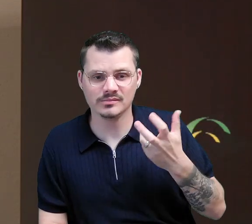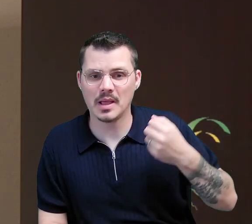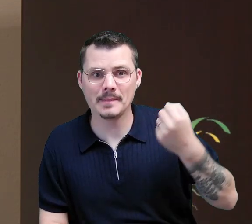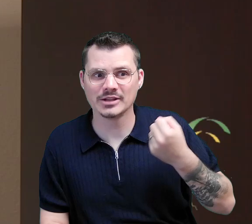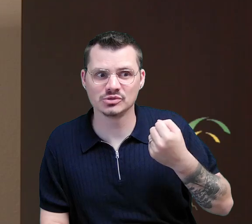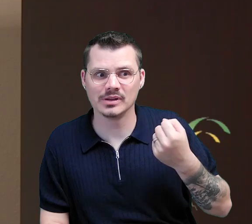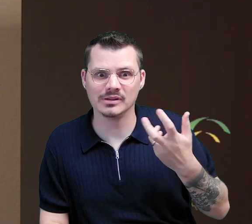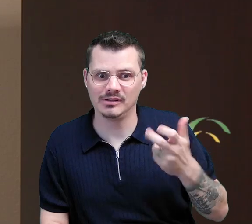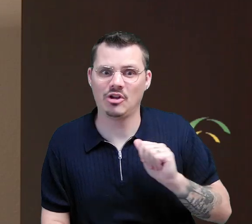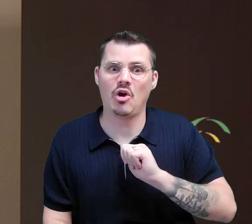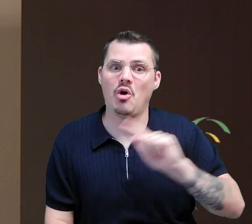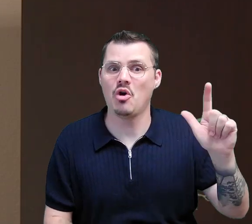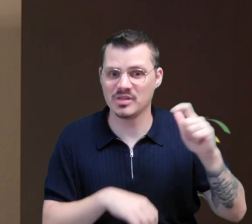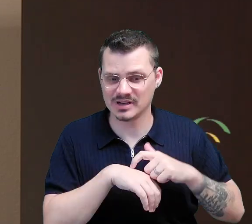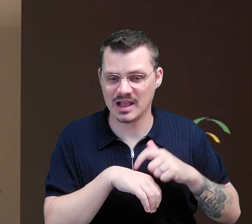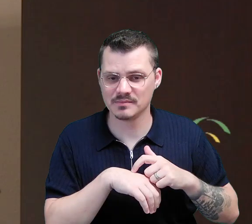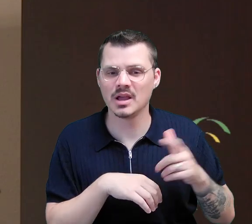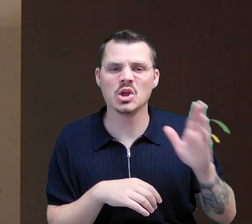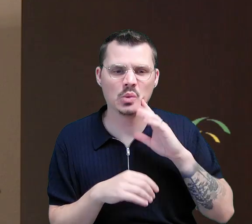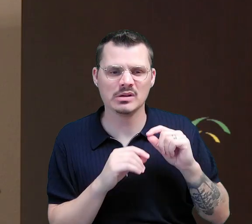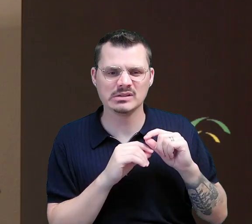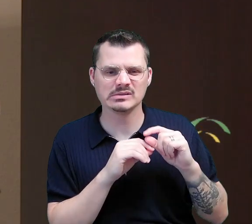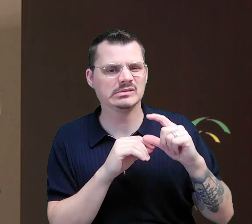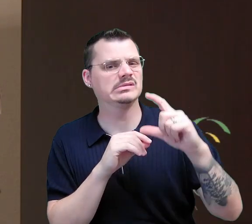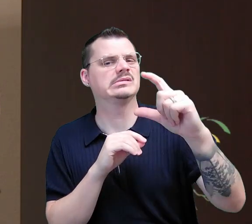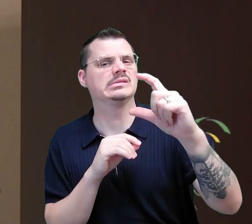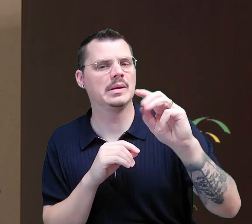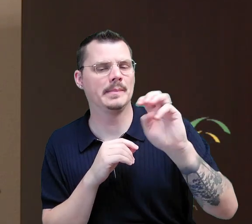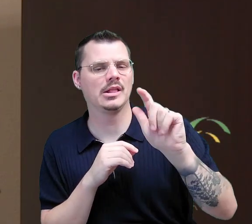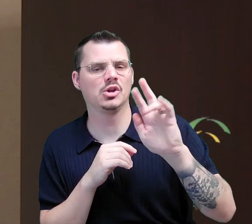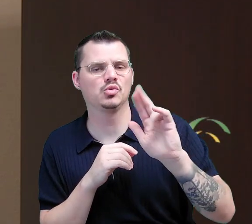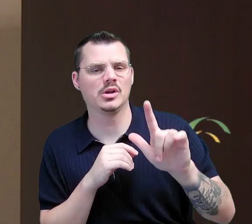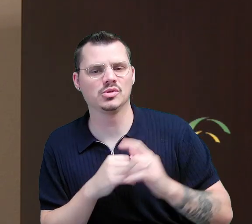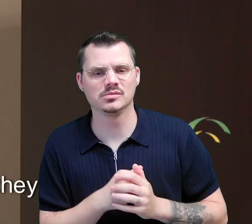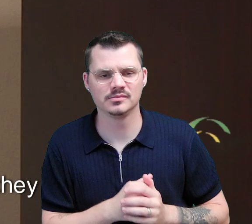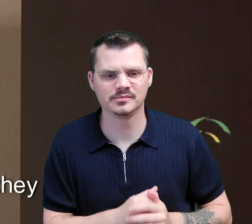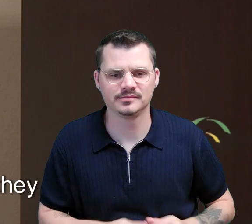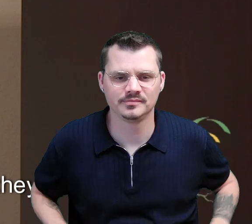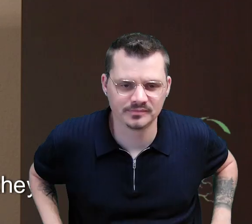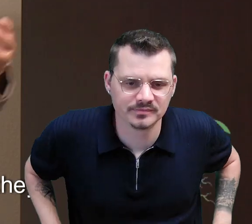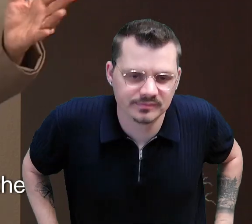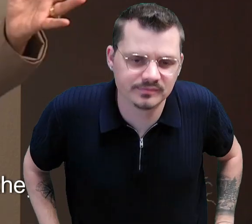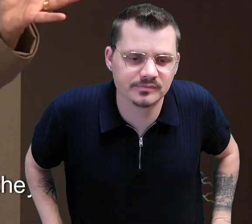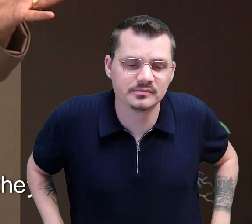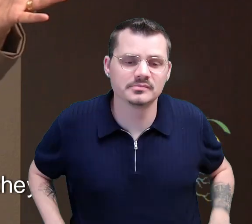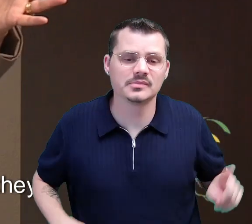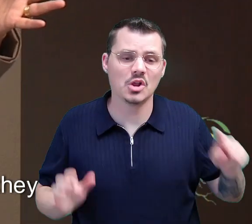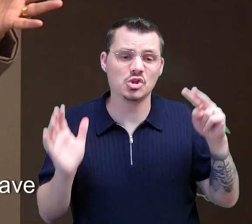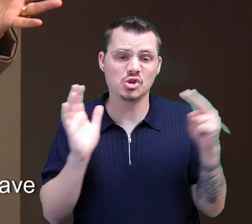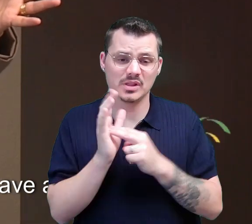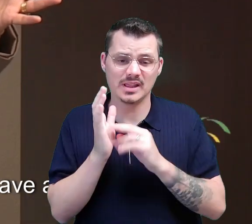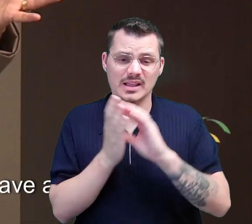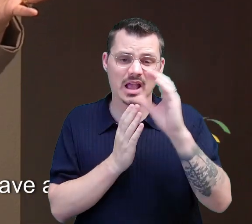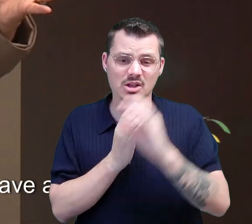masturbating all the time, he'd get a higher dose of Mellaril. And as they looked at the calendar,